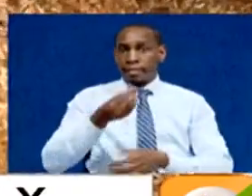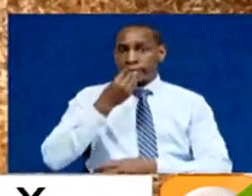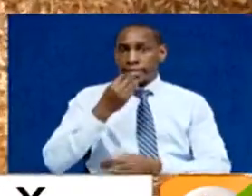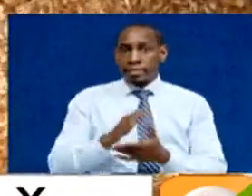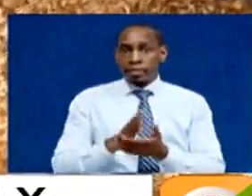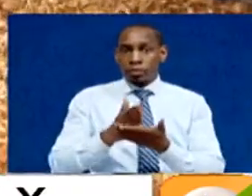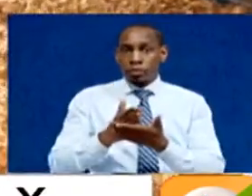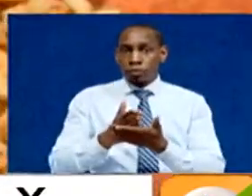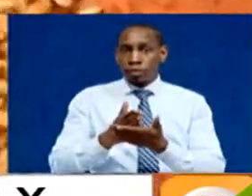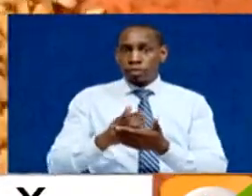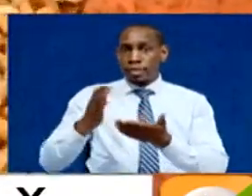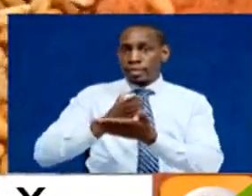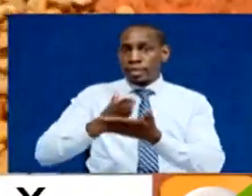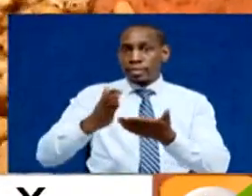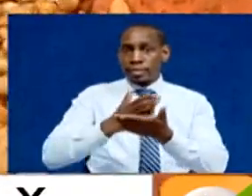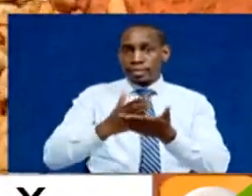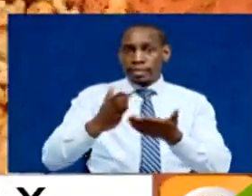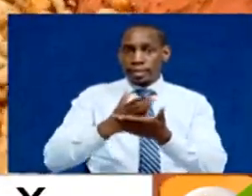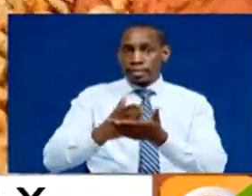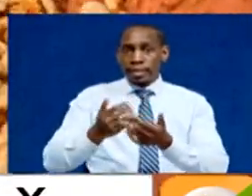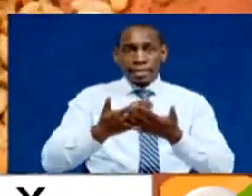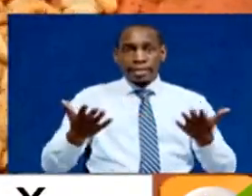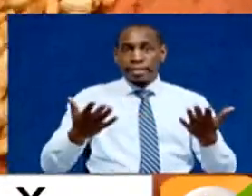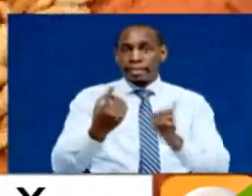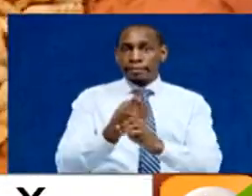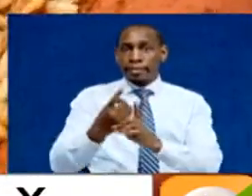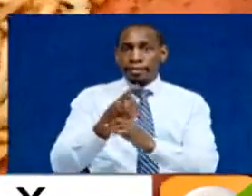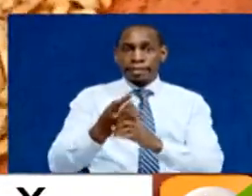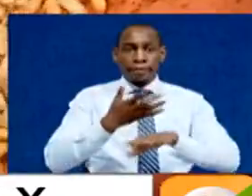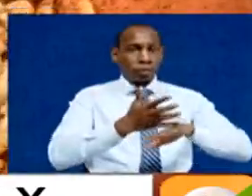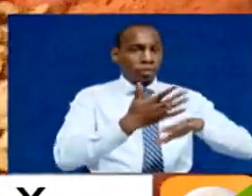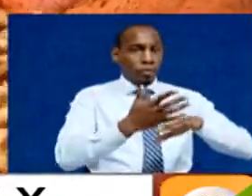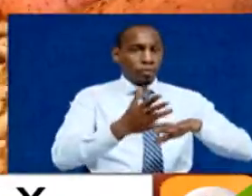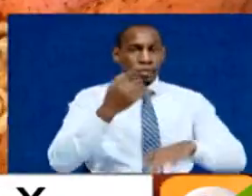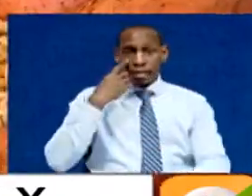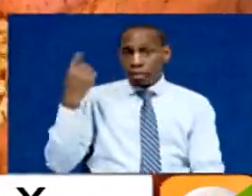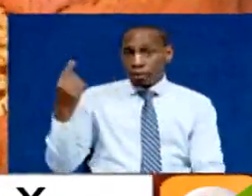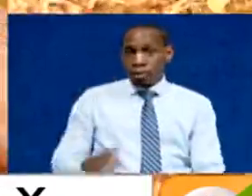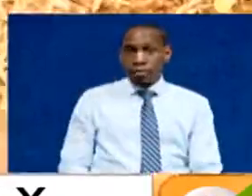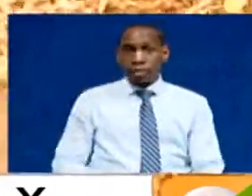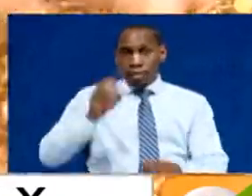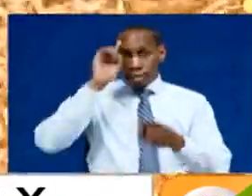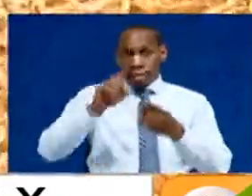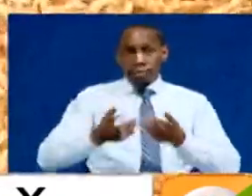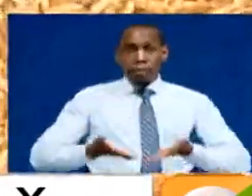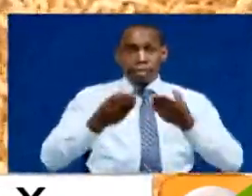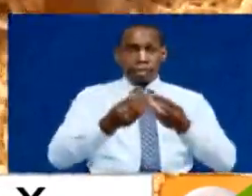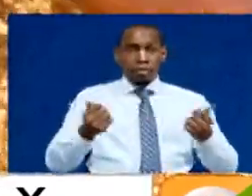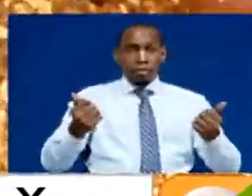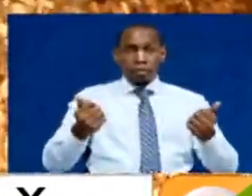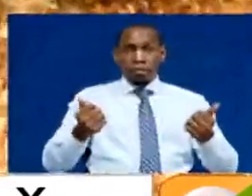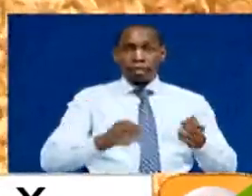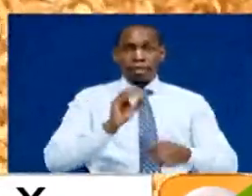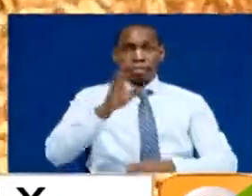in a twisting mound, sharing a single serving of any kind of organic waste. Her quest to offer a solution